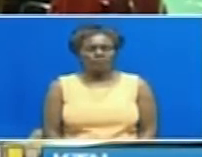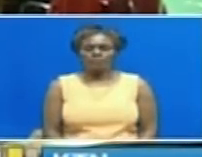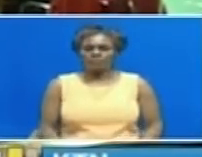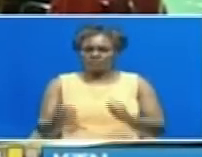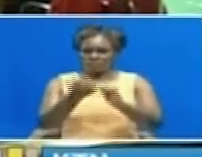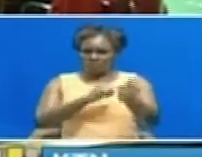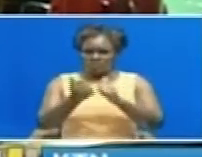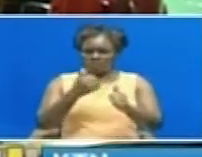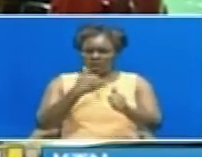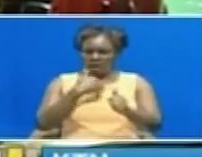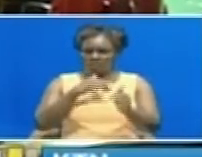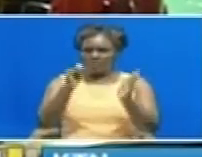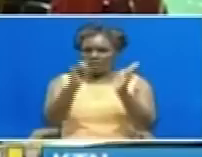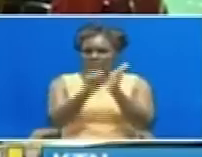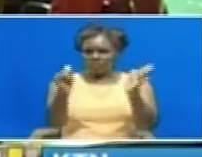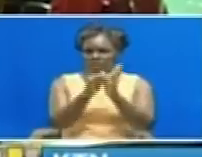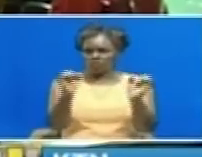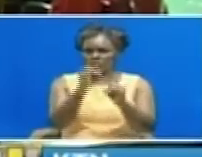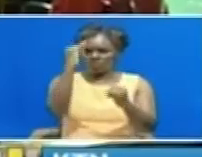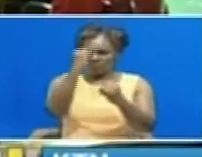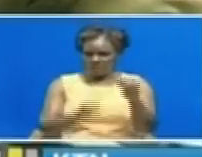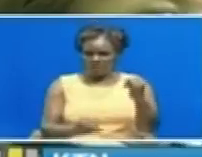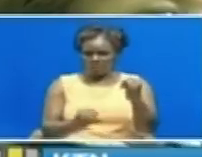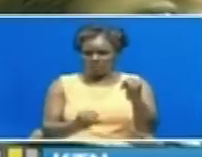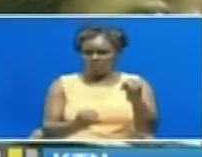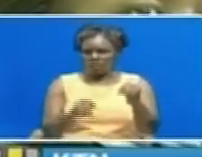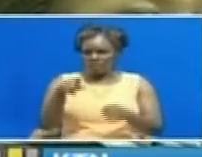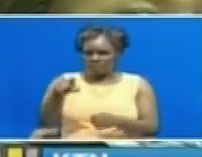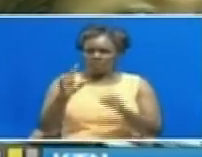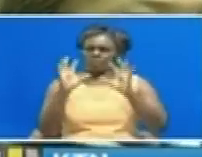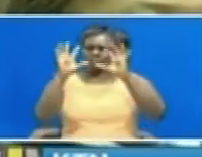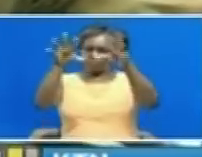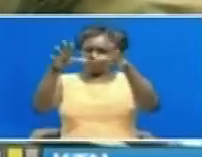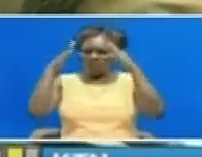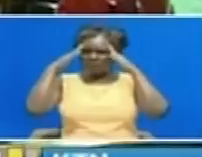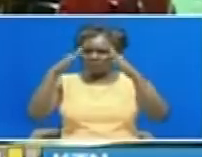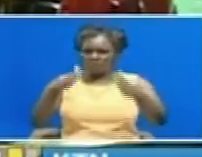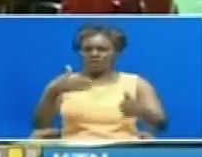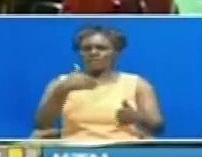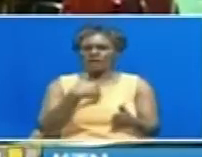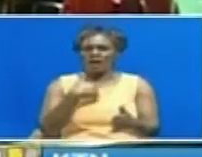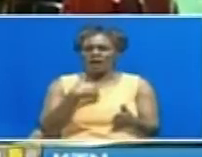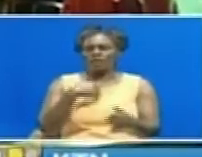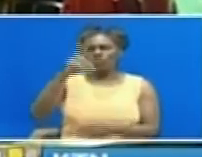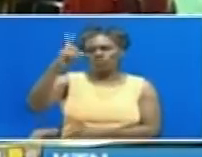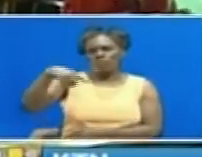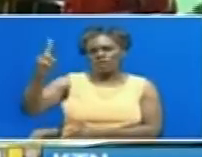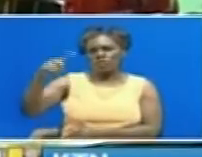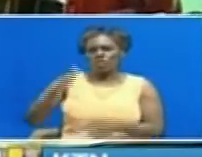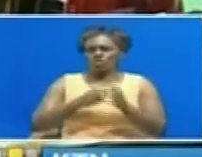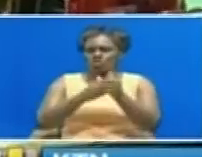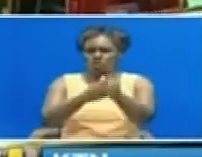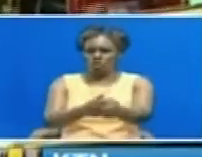Despite the match not having any implications in their semi-final qualification, the Malkia Strikers were determined to hold to the unbeaten run in the